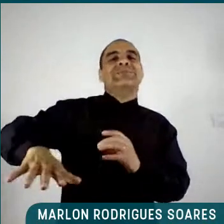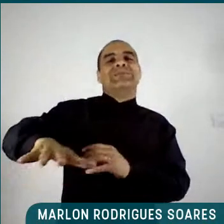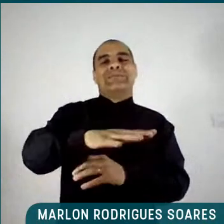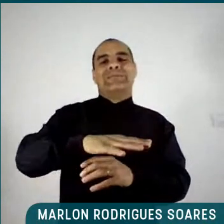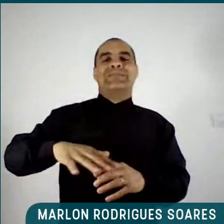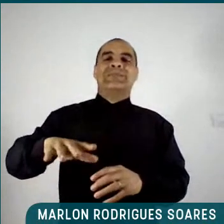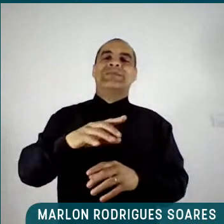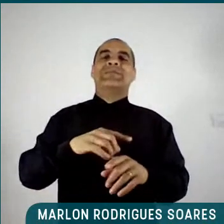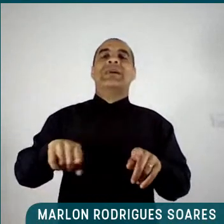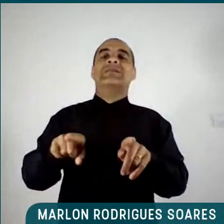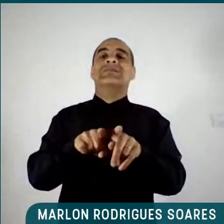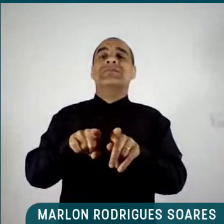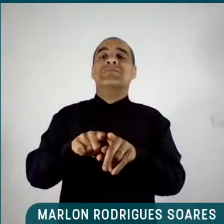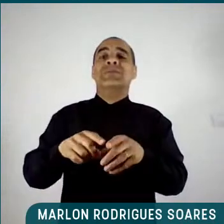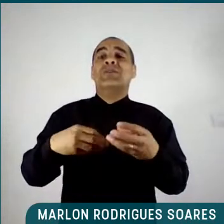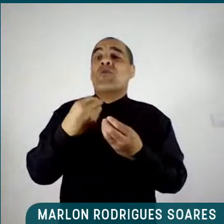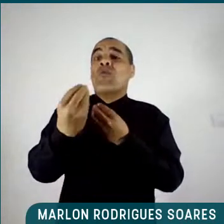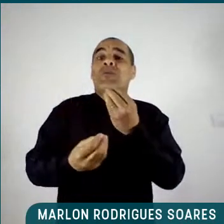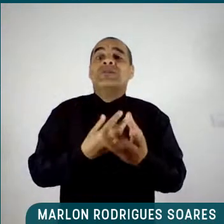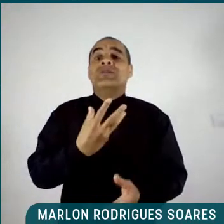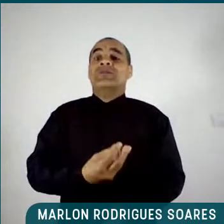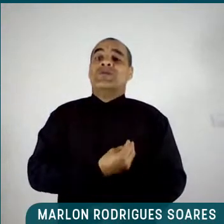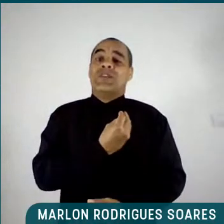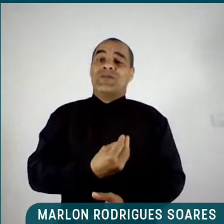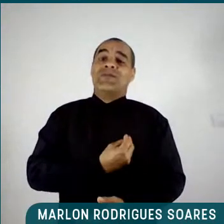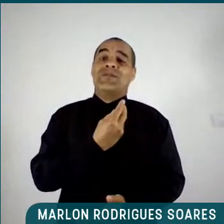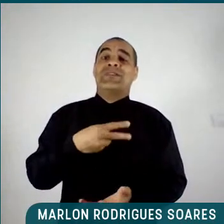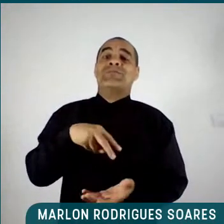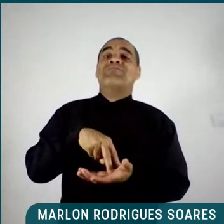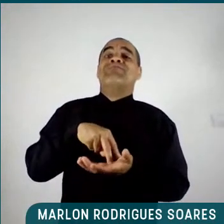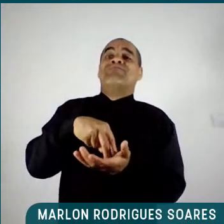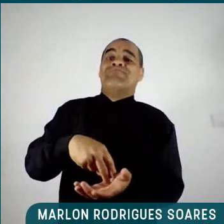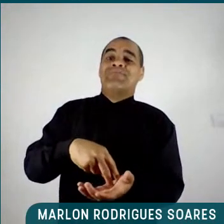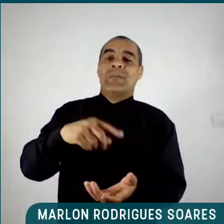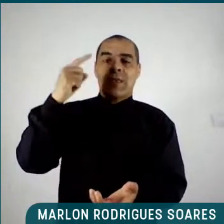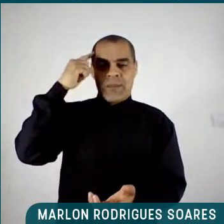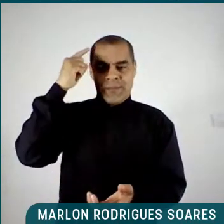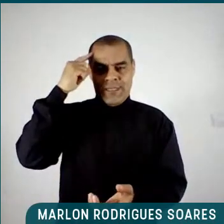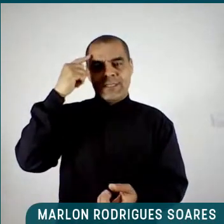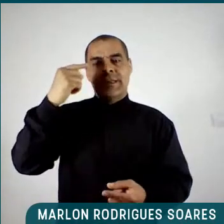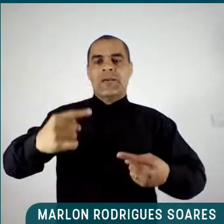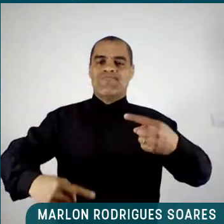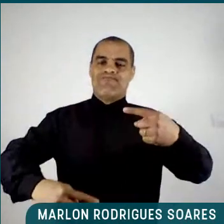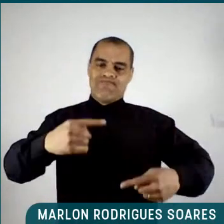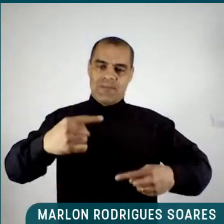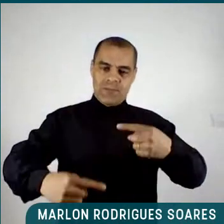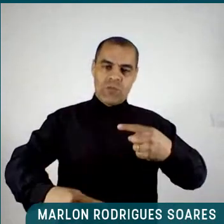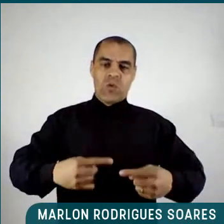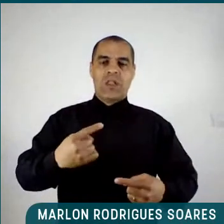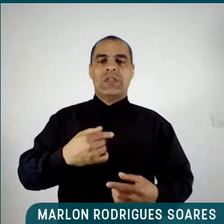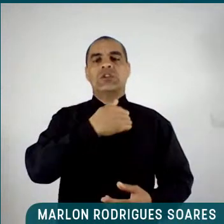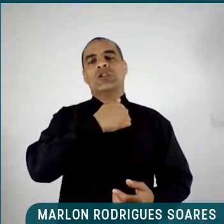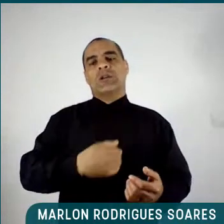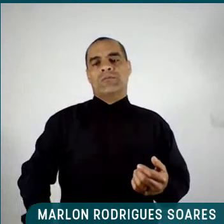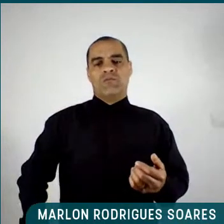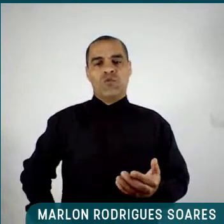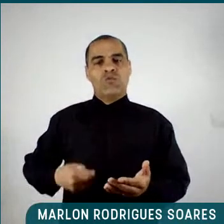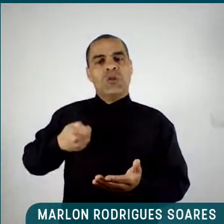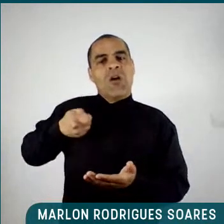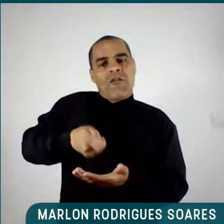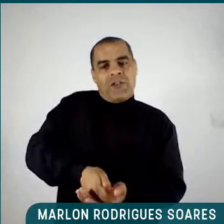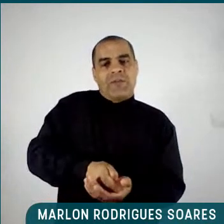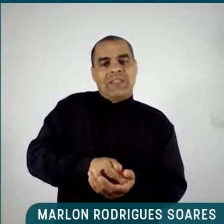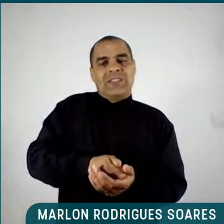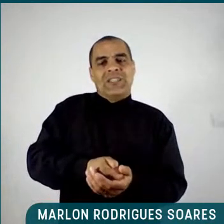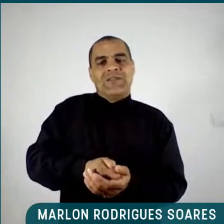the violence happens in all the different spaces. So we have to think about a public policy, an